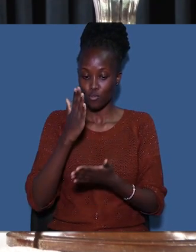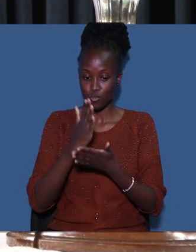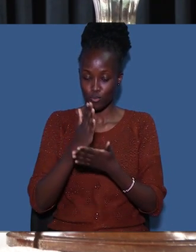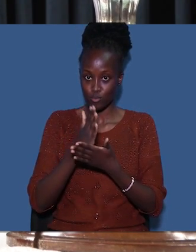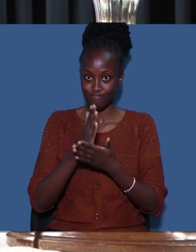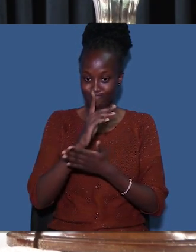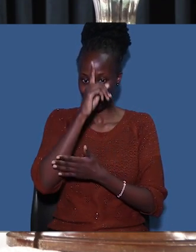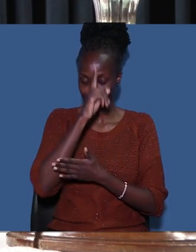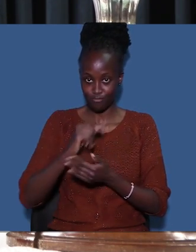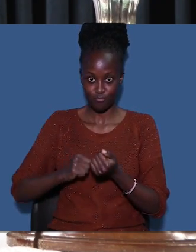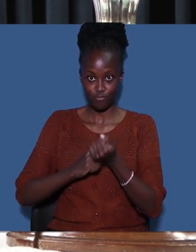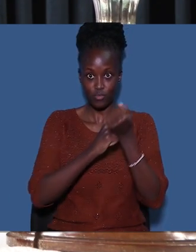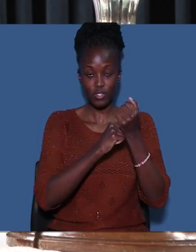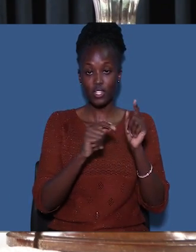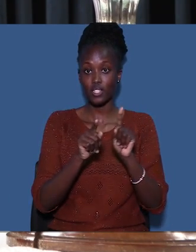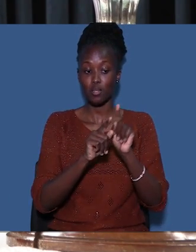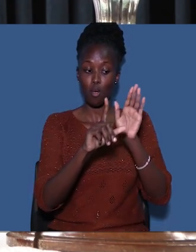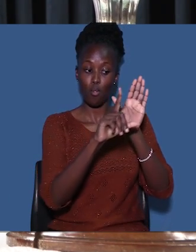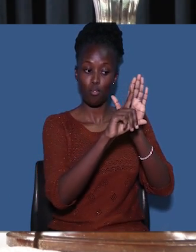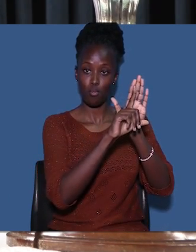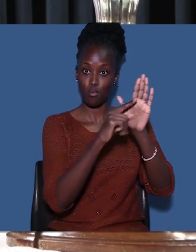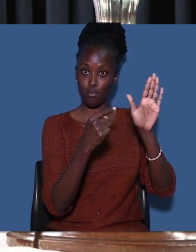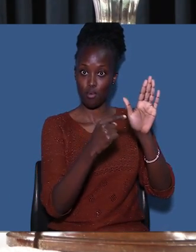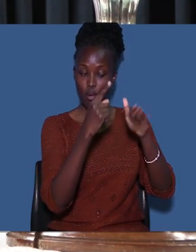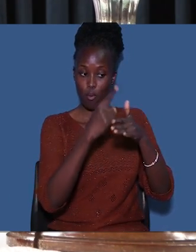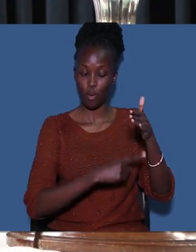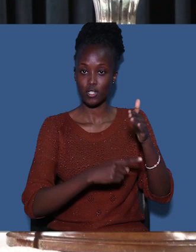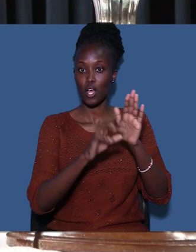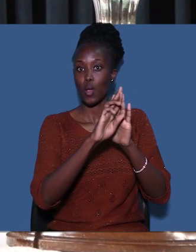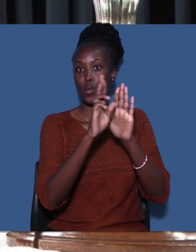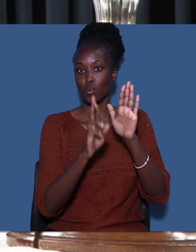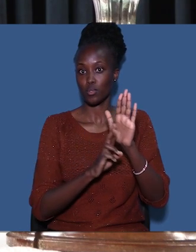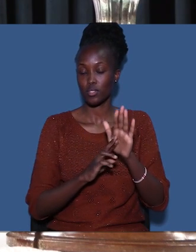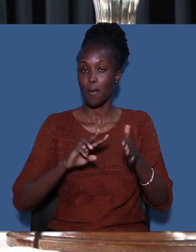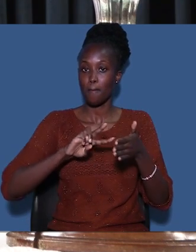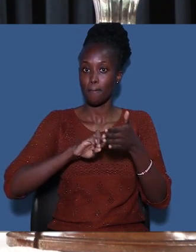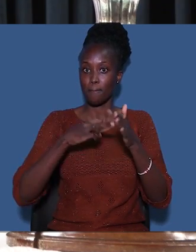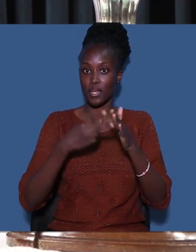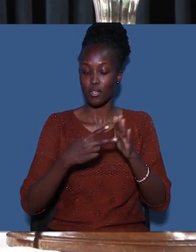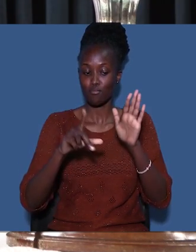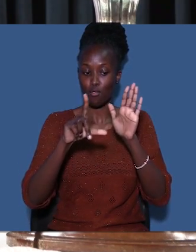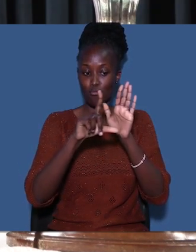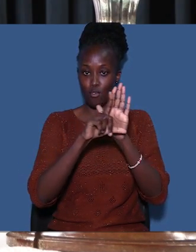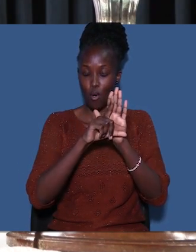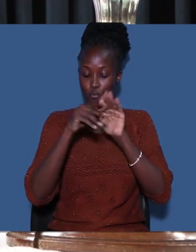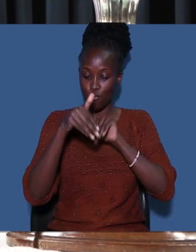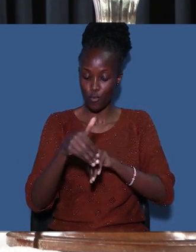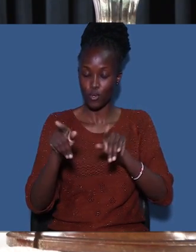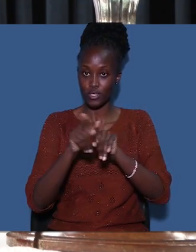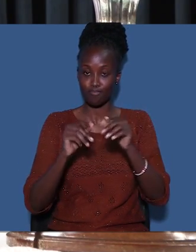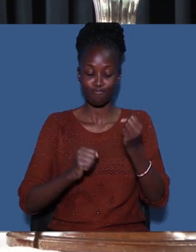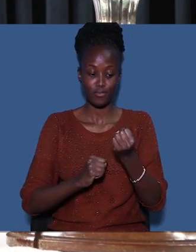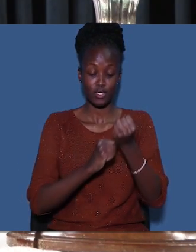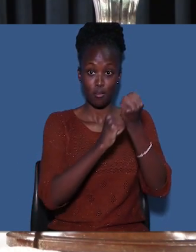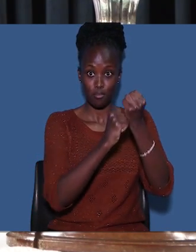and law means to rules and regulations. So to uphold the law is to support rules and